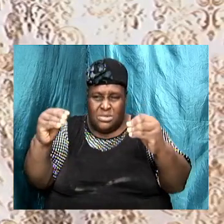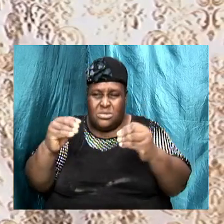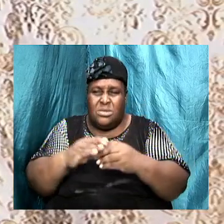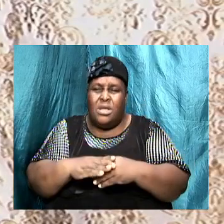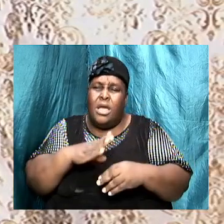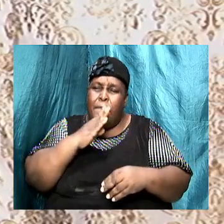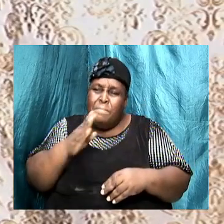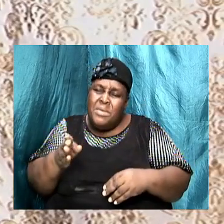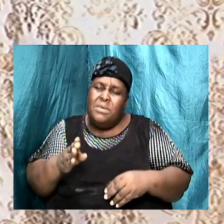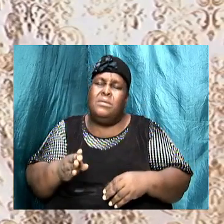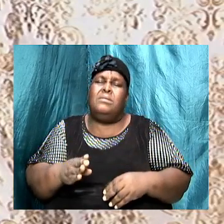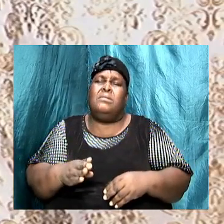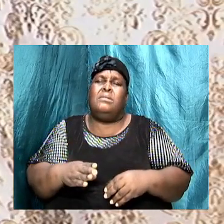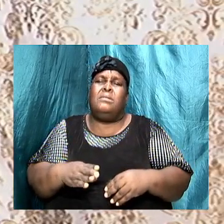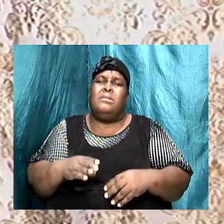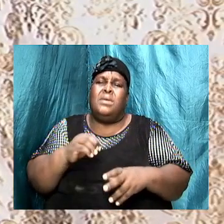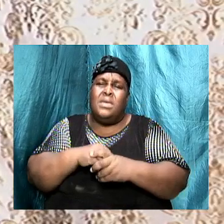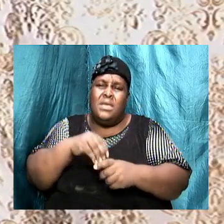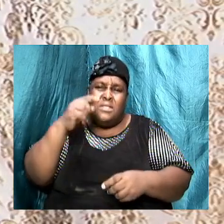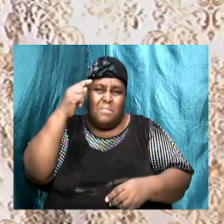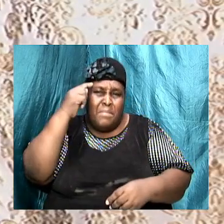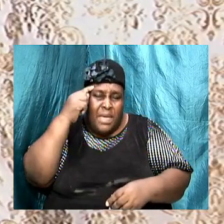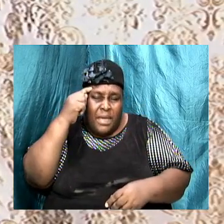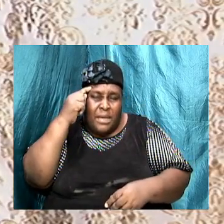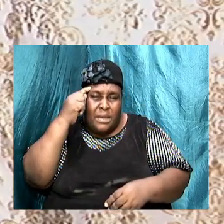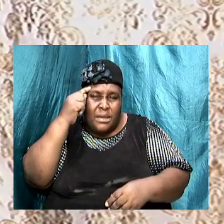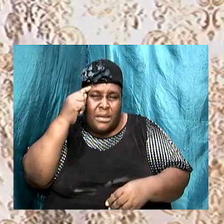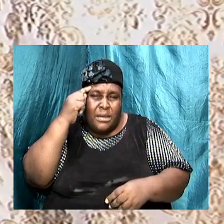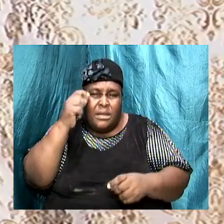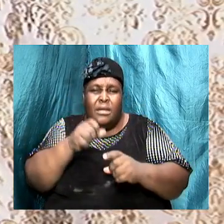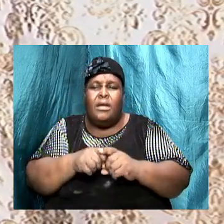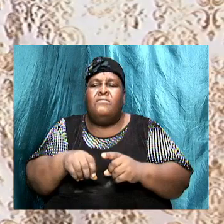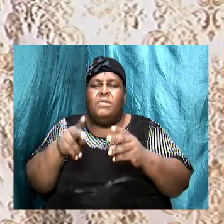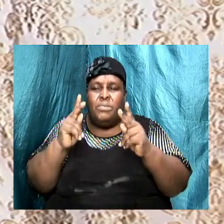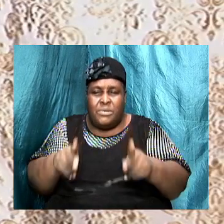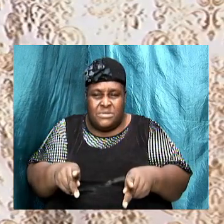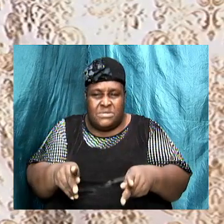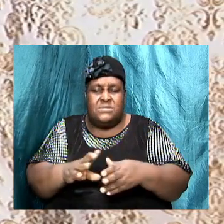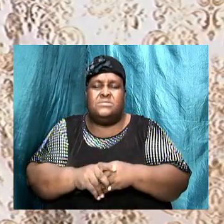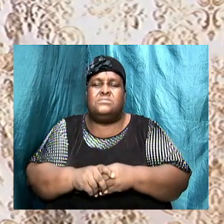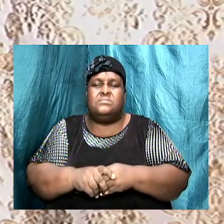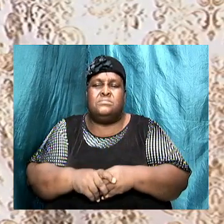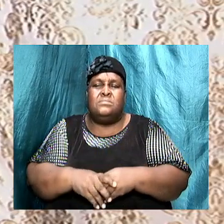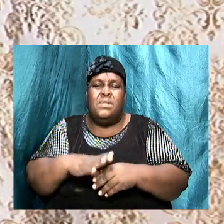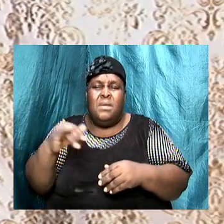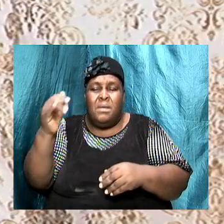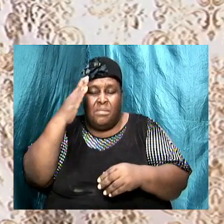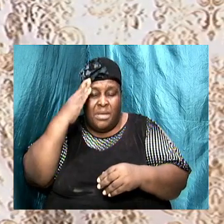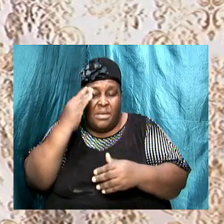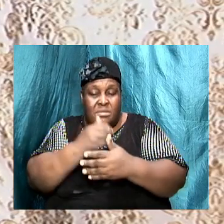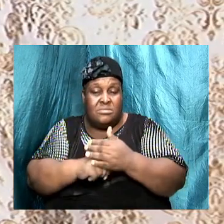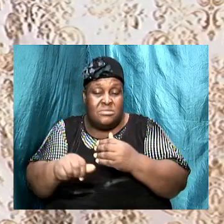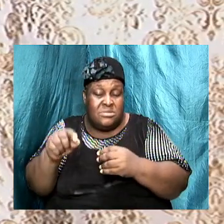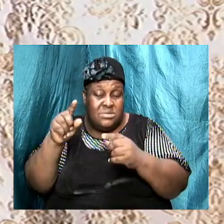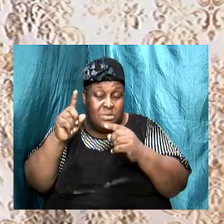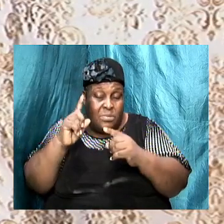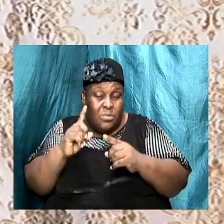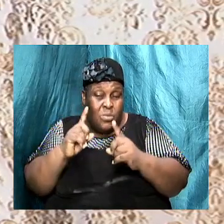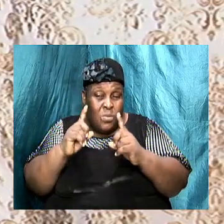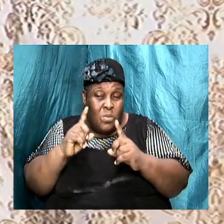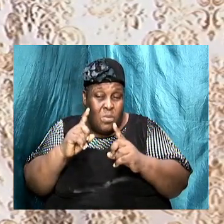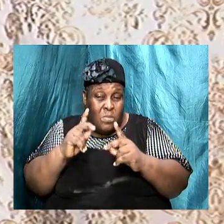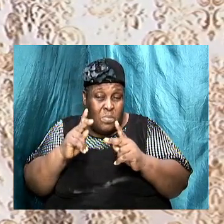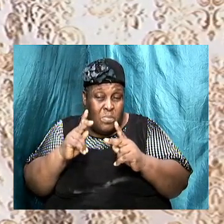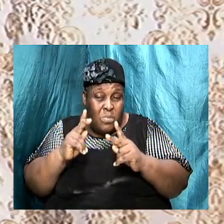be determined in the mind of some of individuals. It must be by someone that is